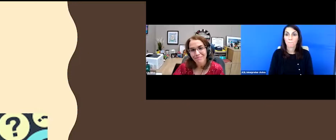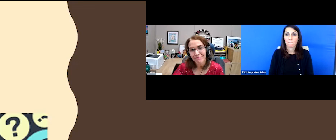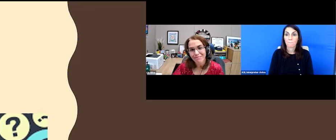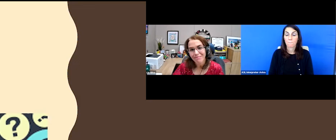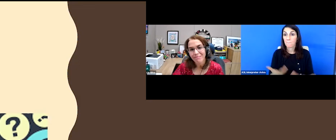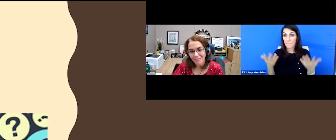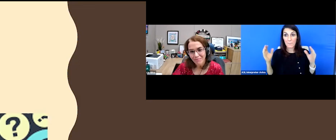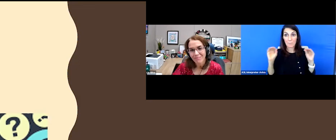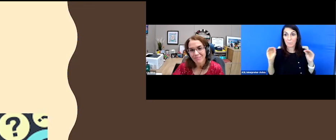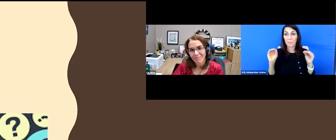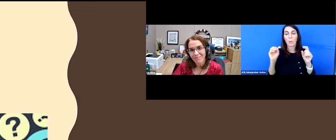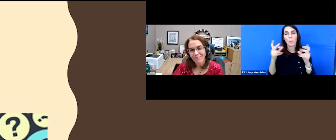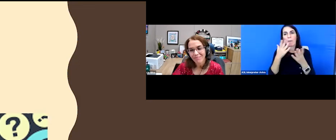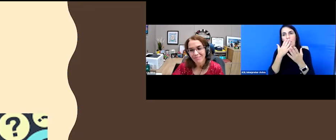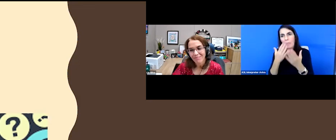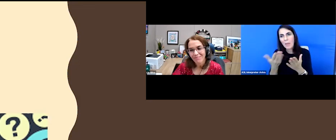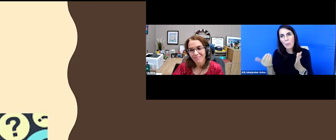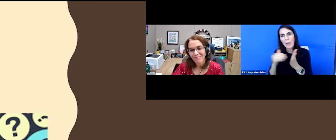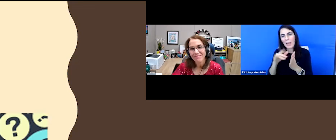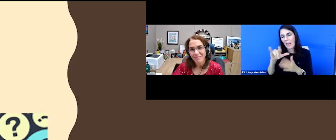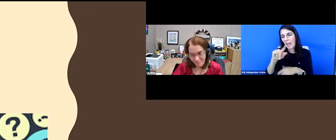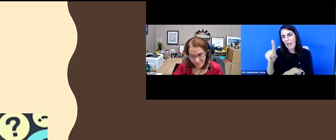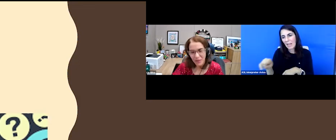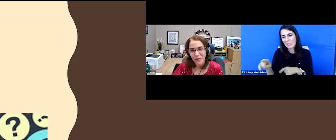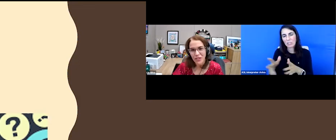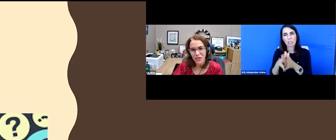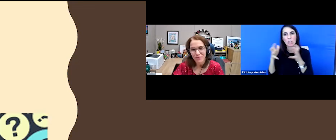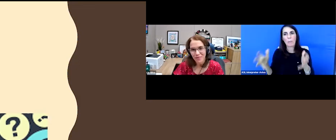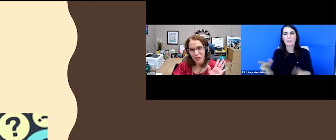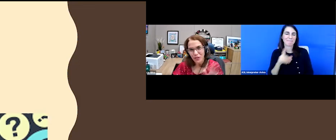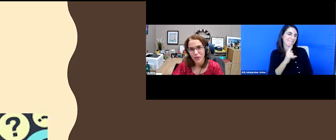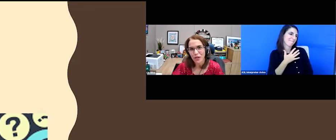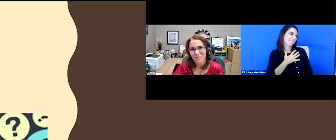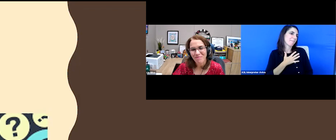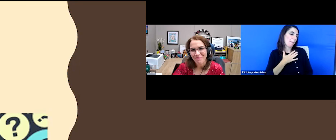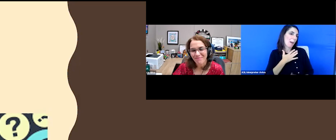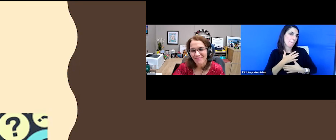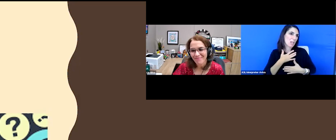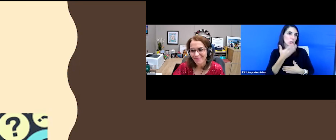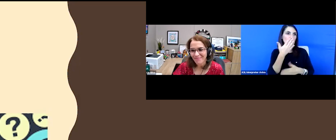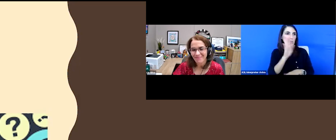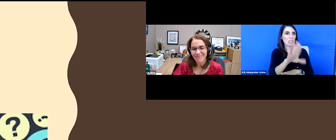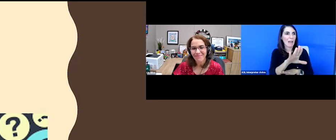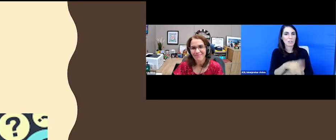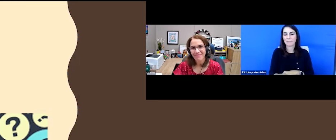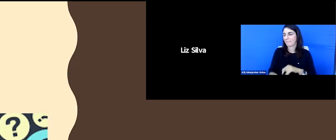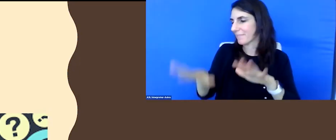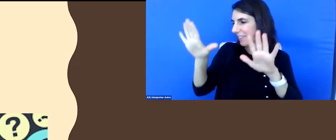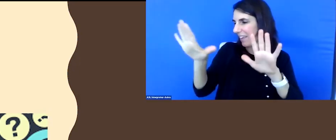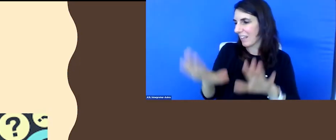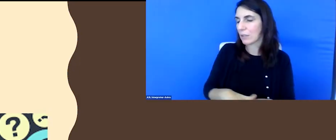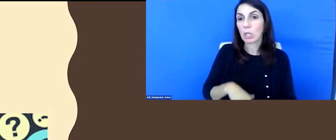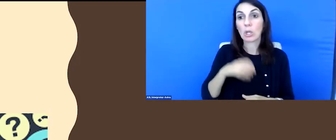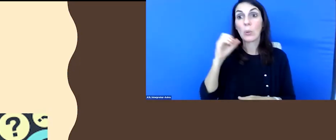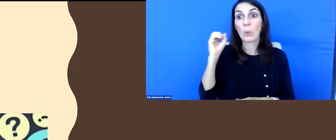All right, thank you again, Liz, so much. My pleasure. Good afternoon, all. Excellent. All right,